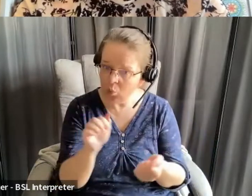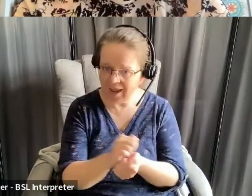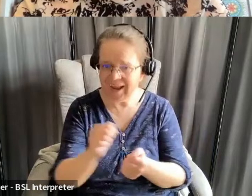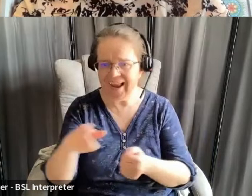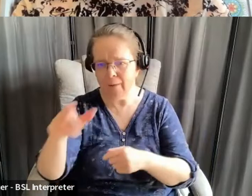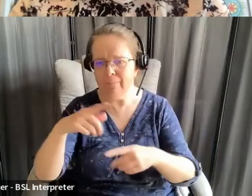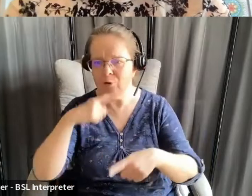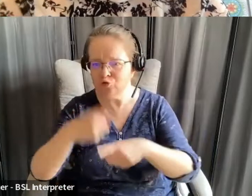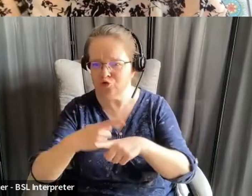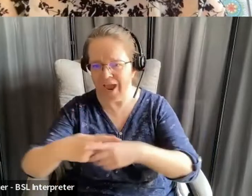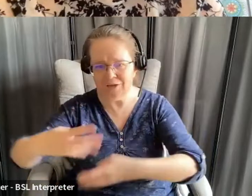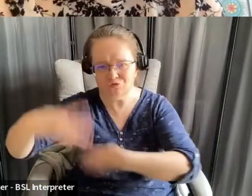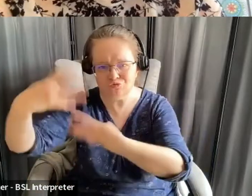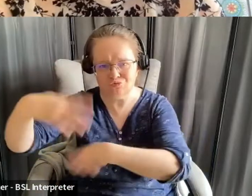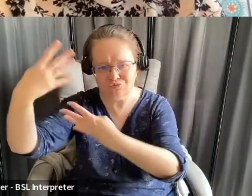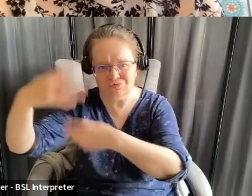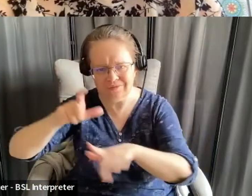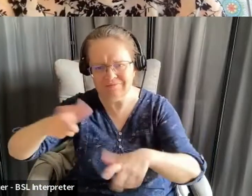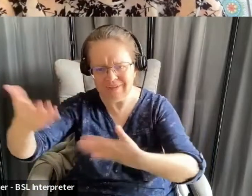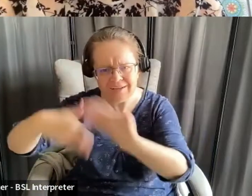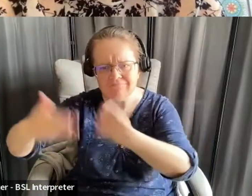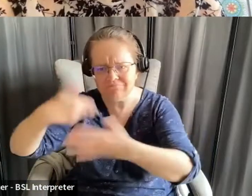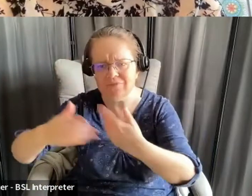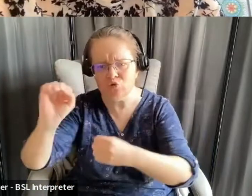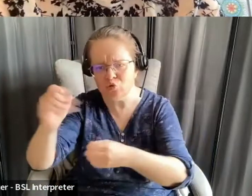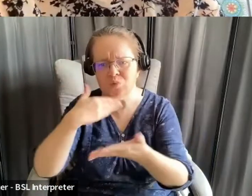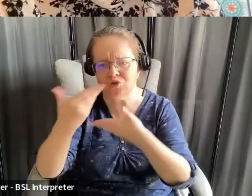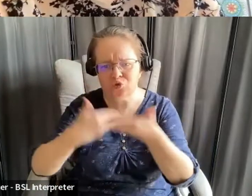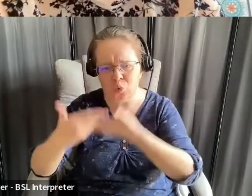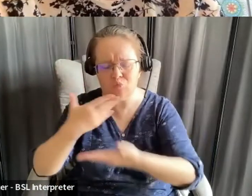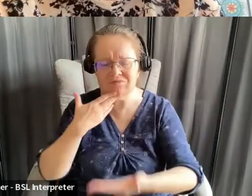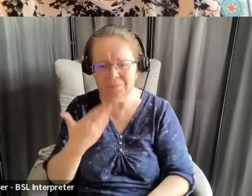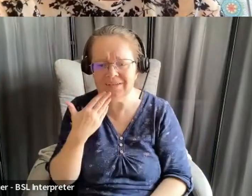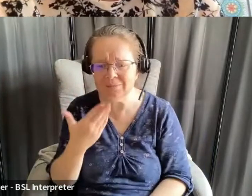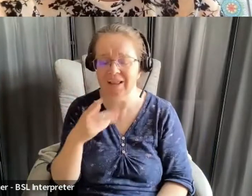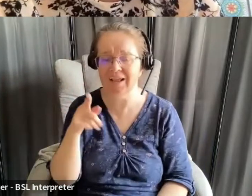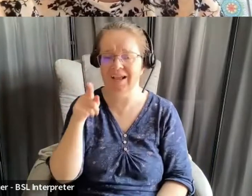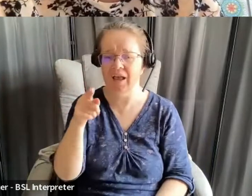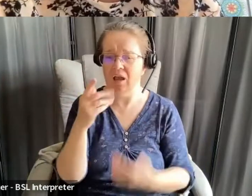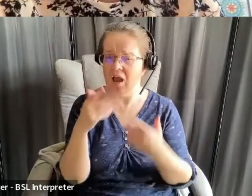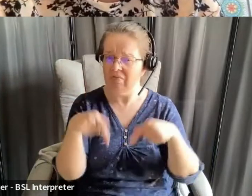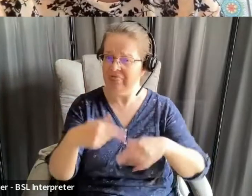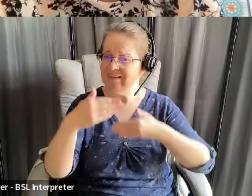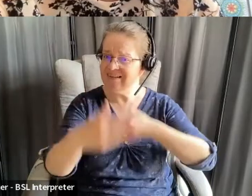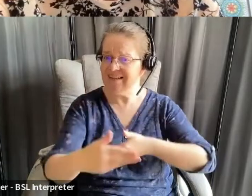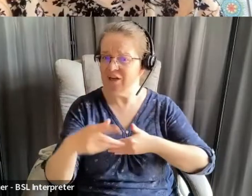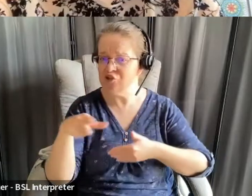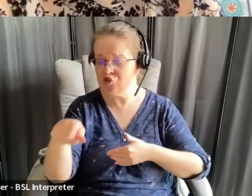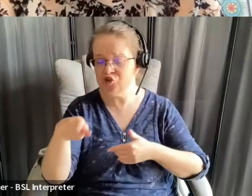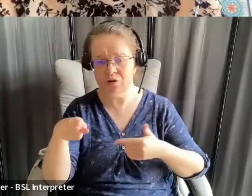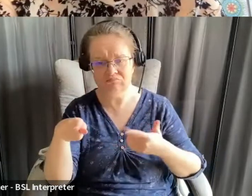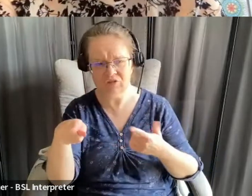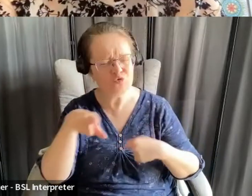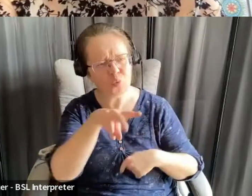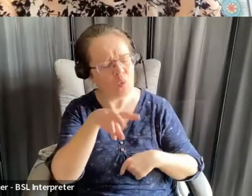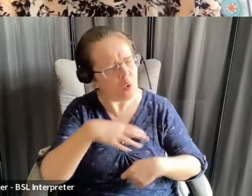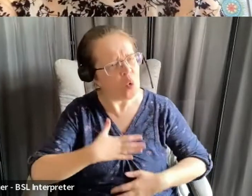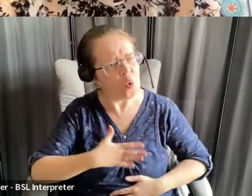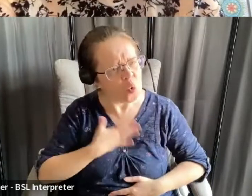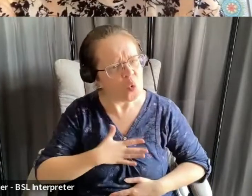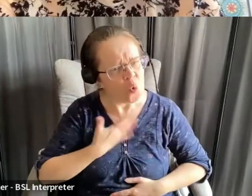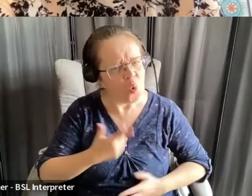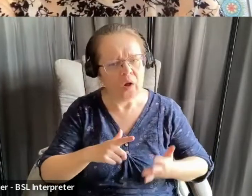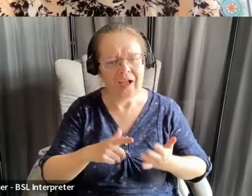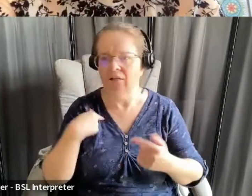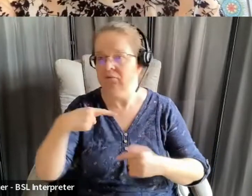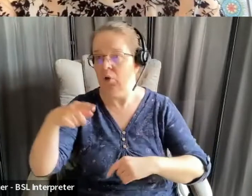channel alive, guys. We really want you to share your stories. Let us know how you're finding the session too, what's sort of exciting you. Let's move on because I'm